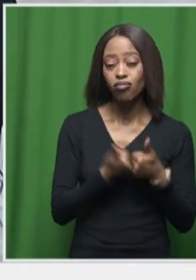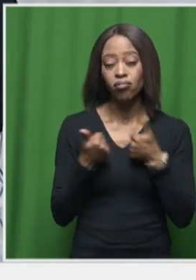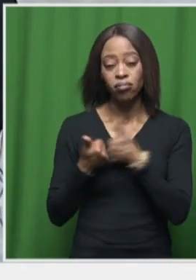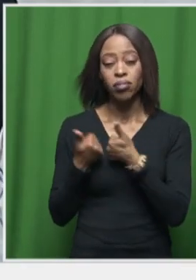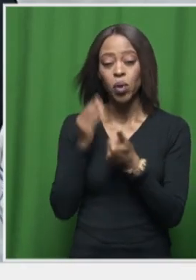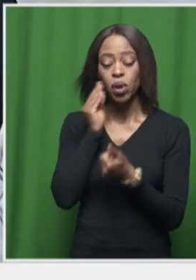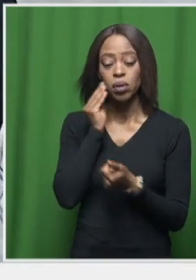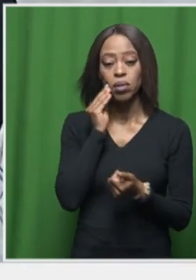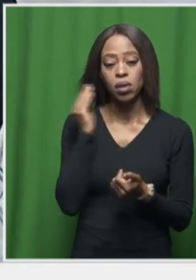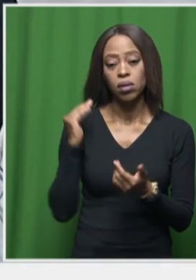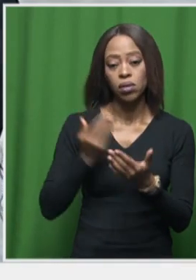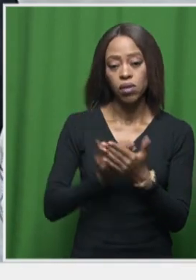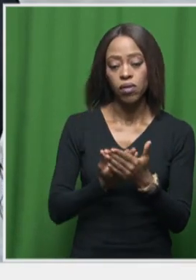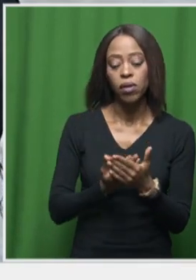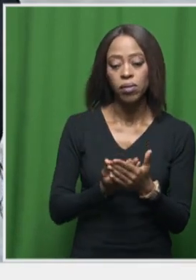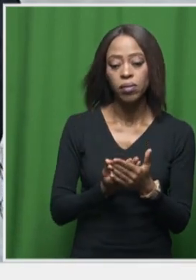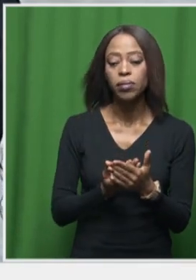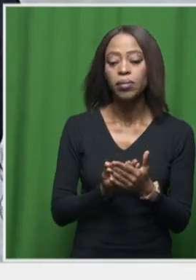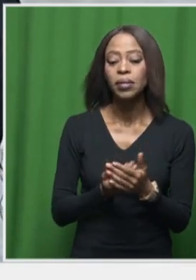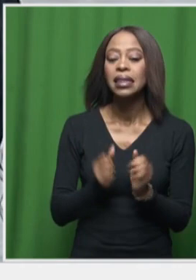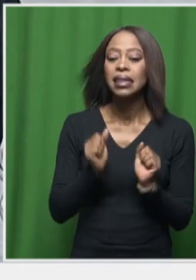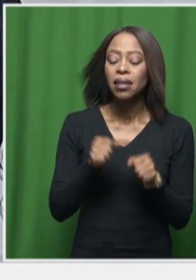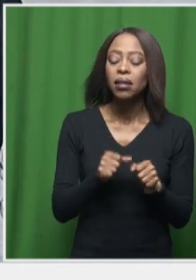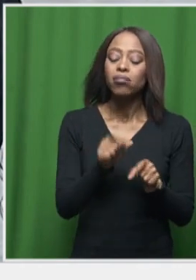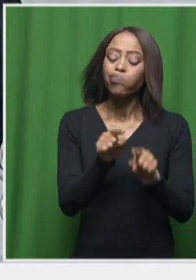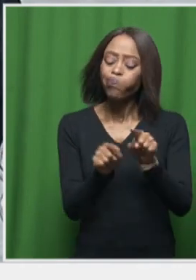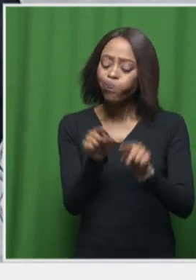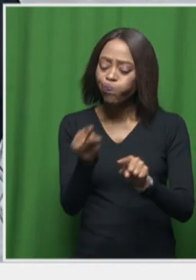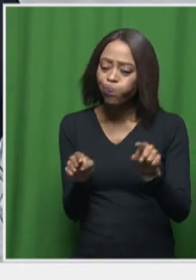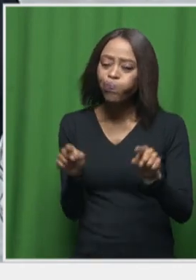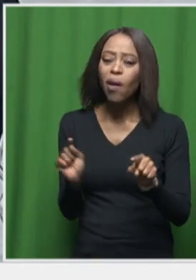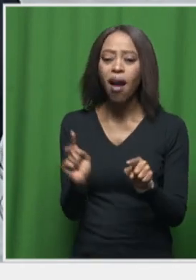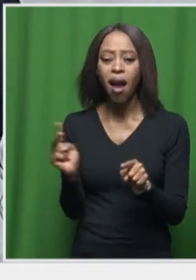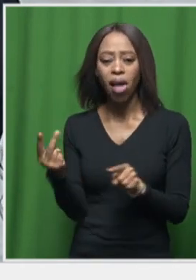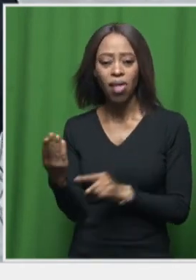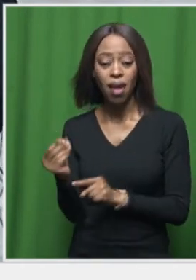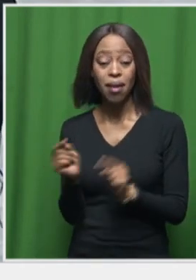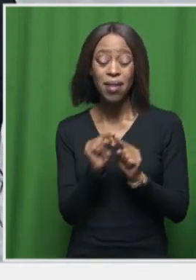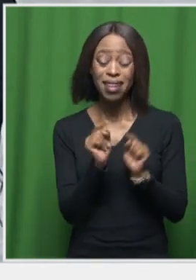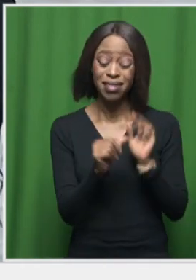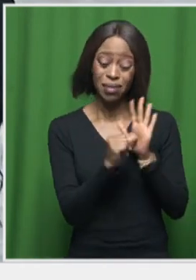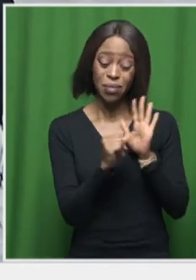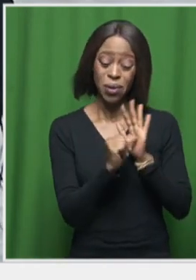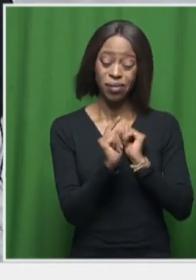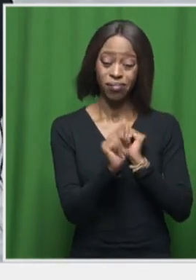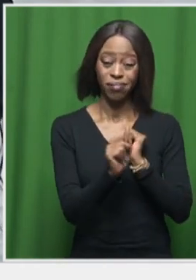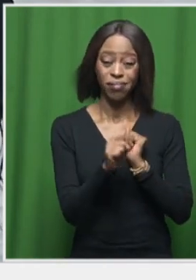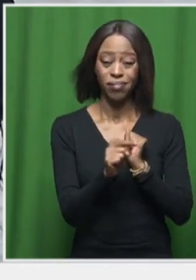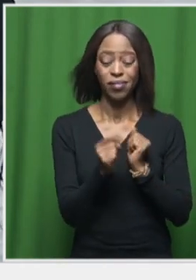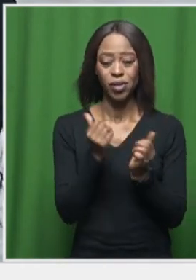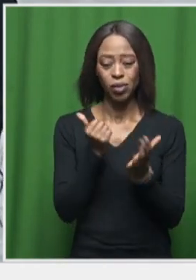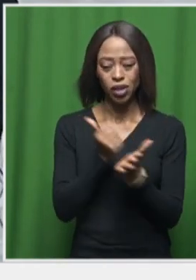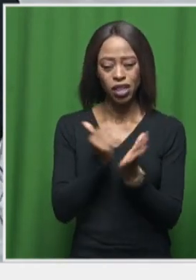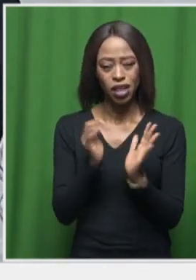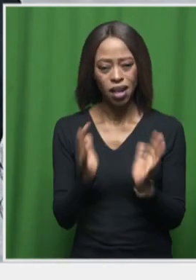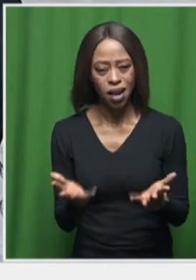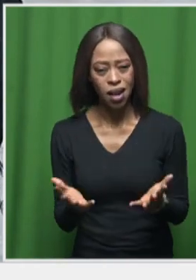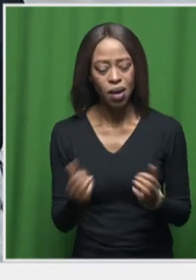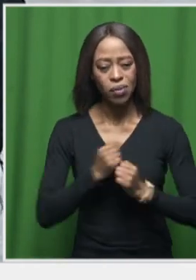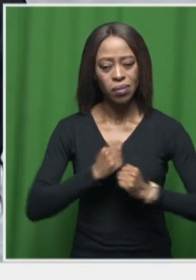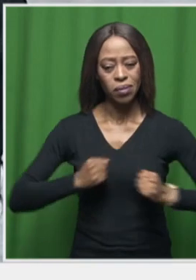we have to encounter. There may be various other challenges, but those are the key challenges. Your sitting arrangement, of course, the